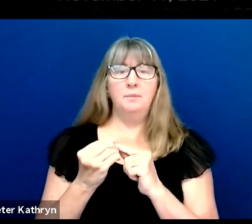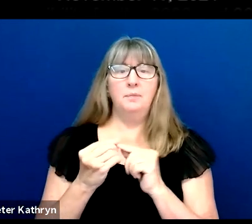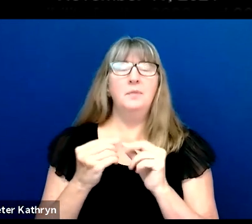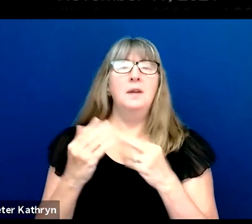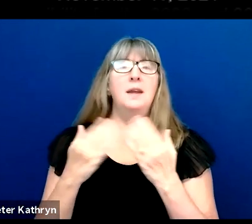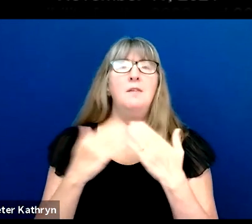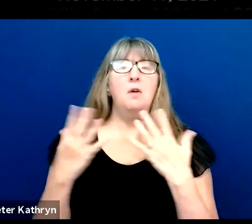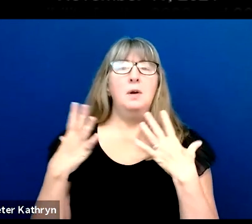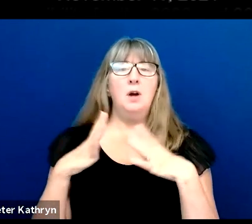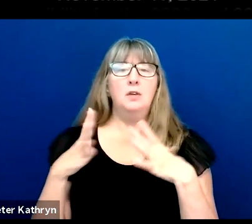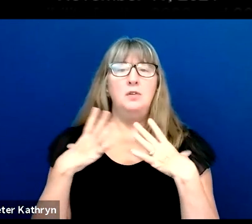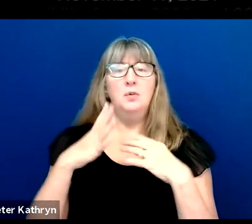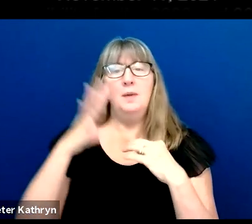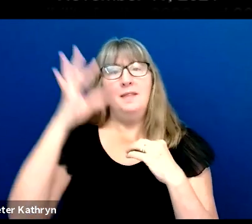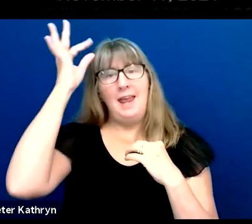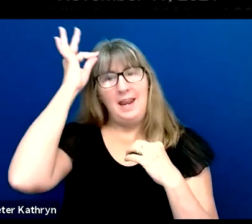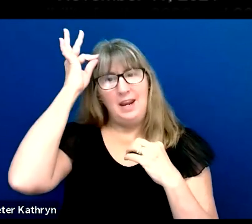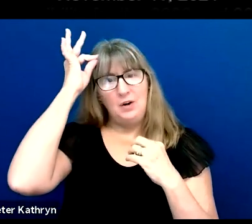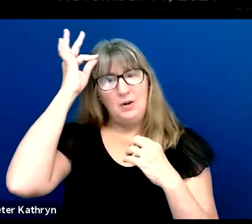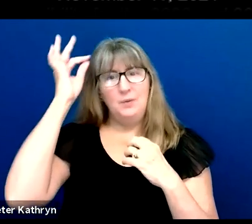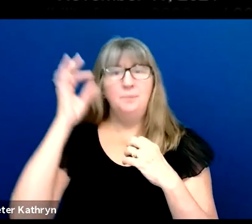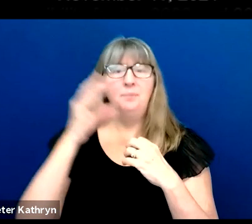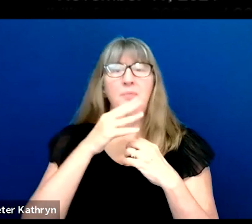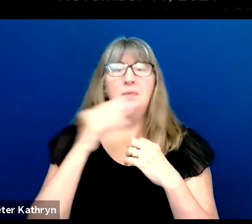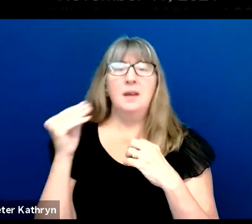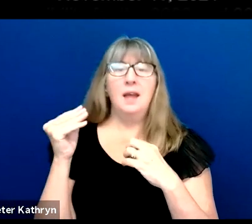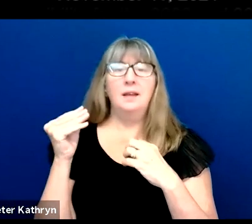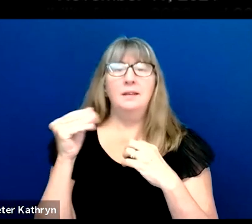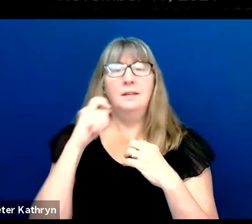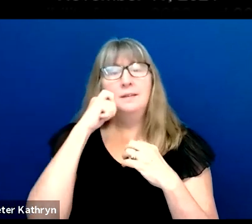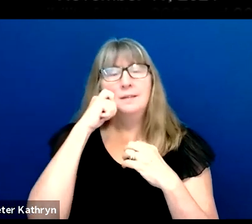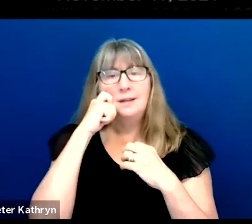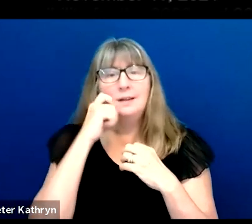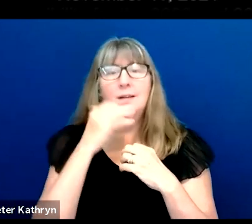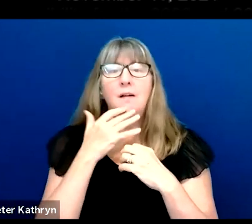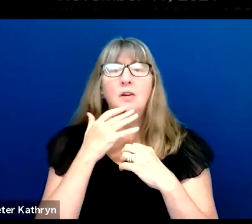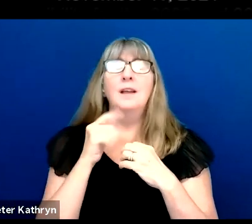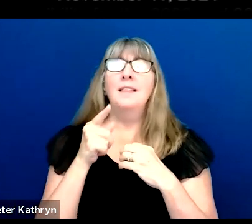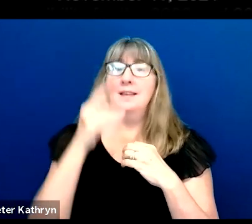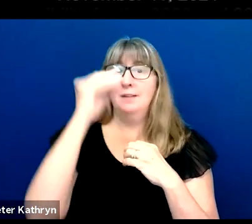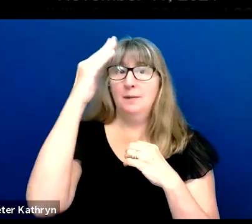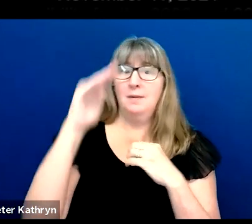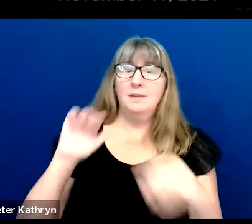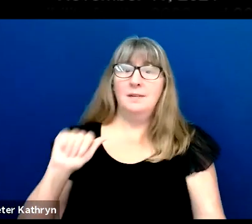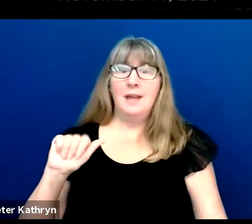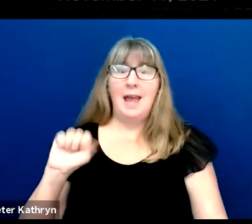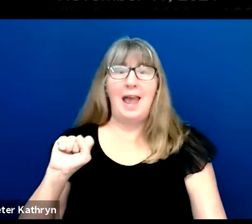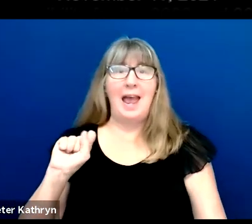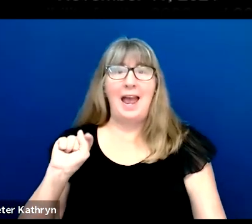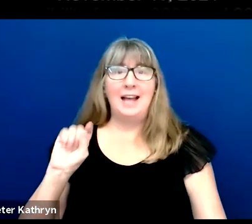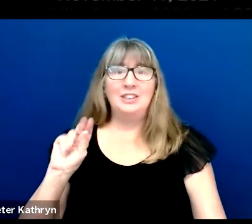costume and the hair and the skin color present. This is actually Ashton Kutcher